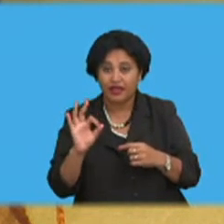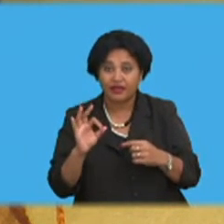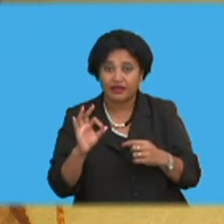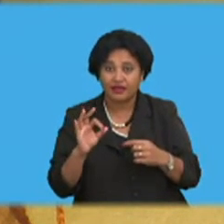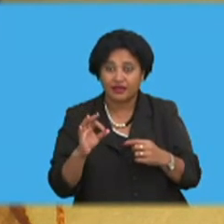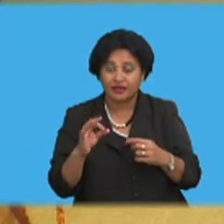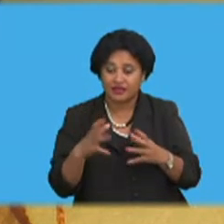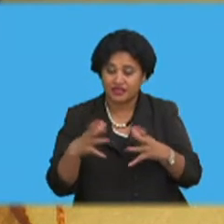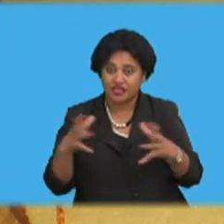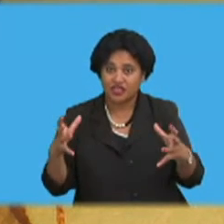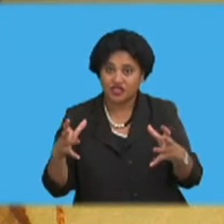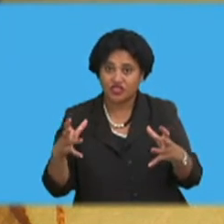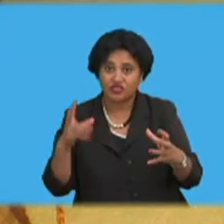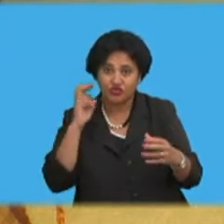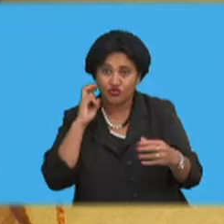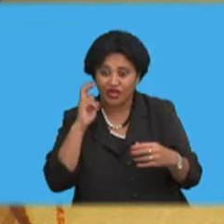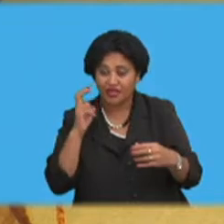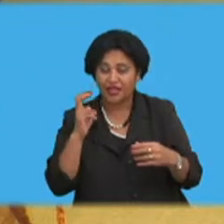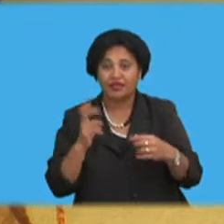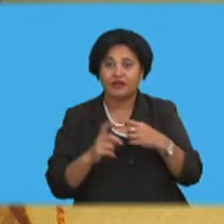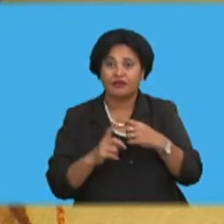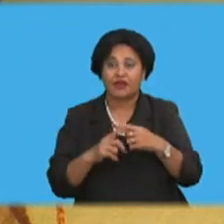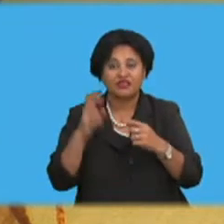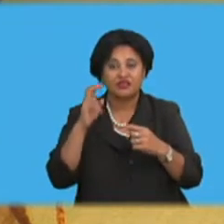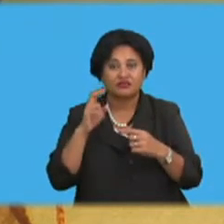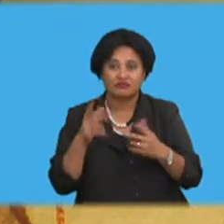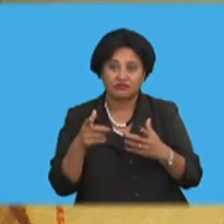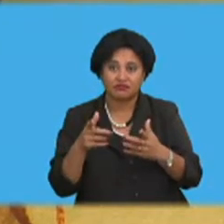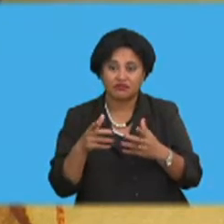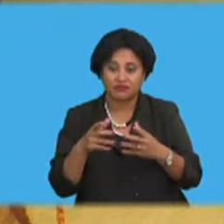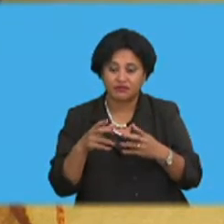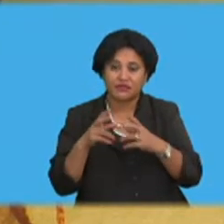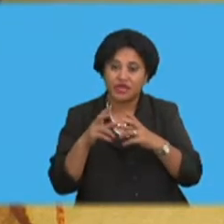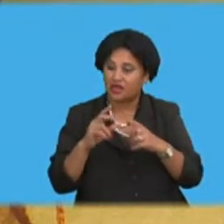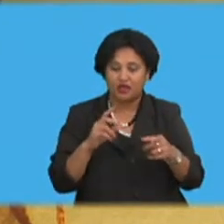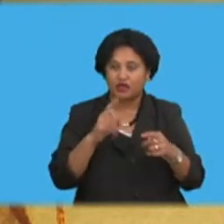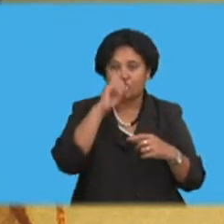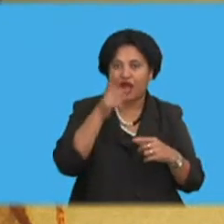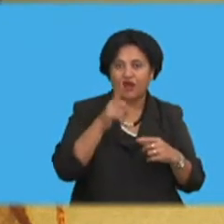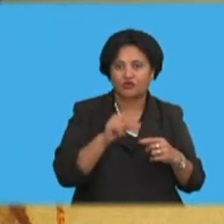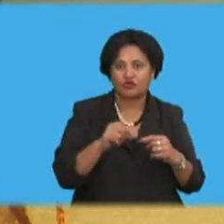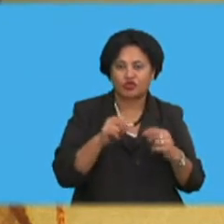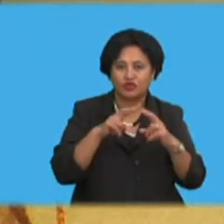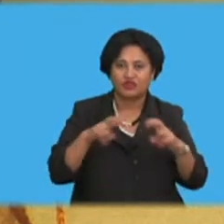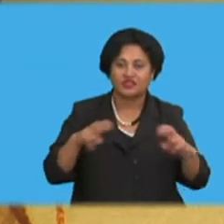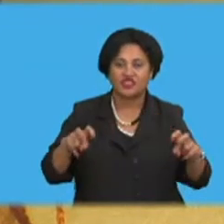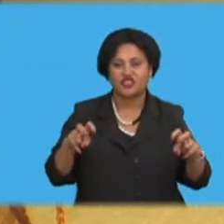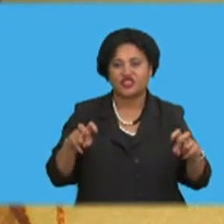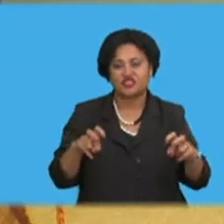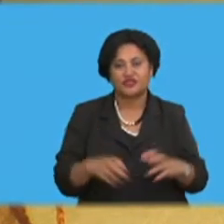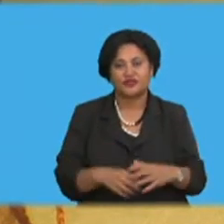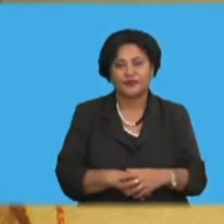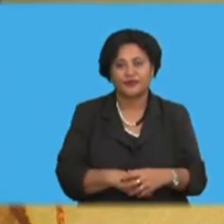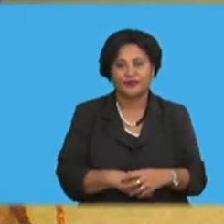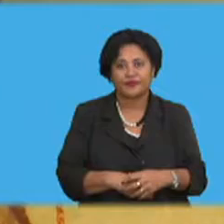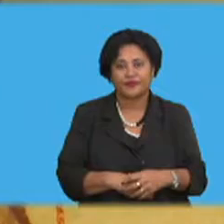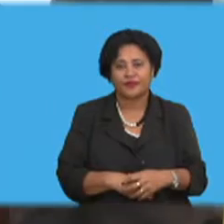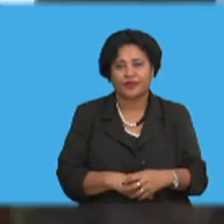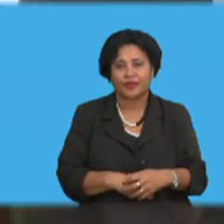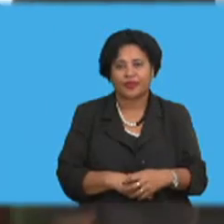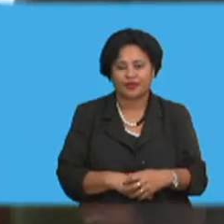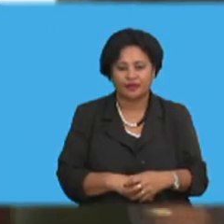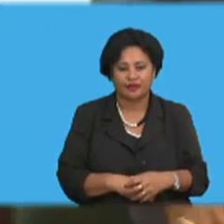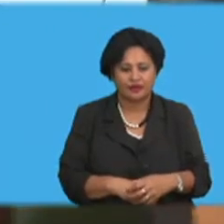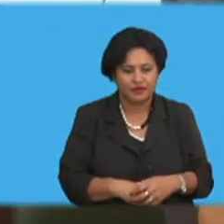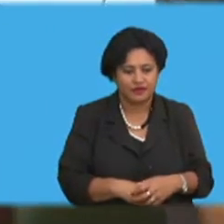could do very good research, but it won't be translated into the field. Thank you. Minister. Thank